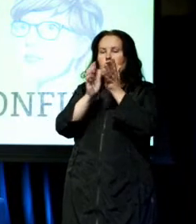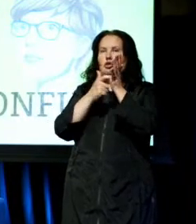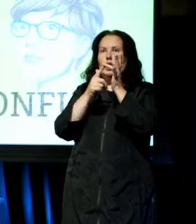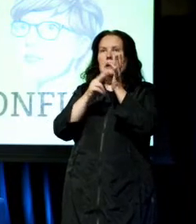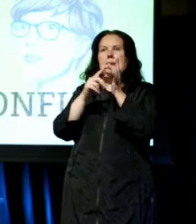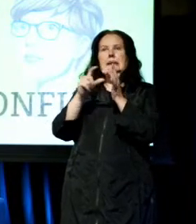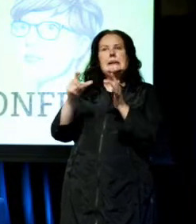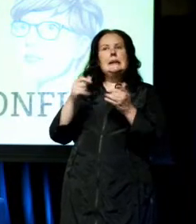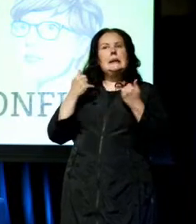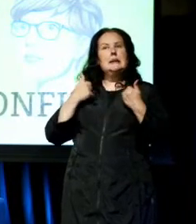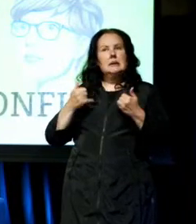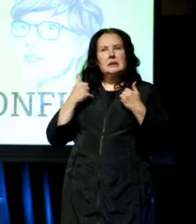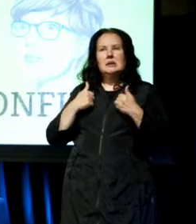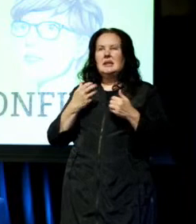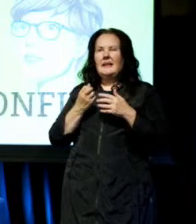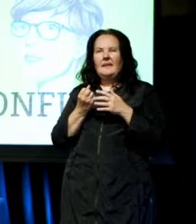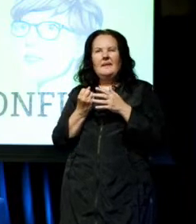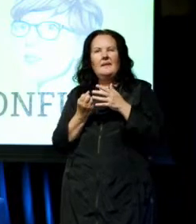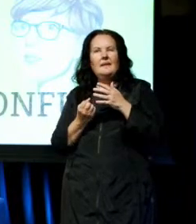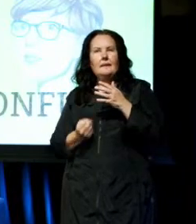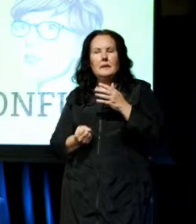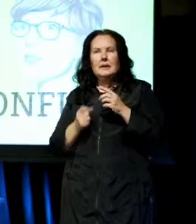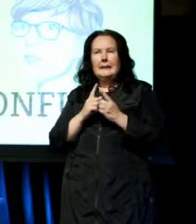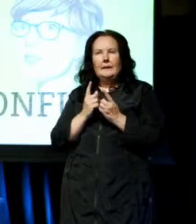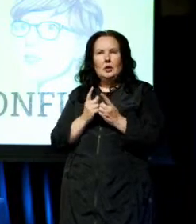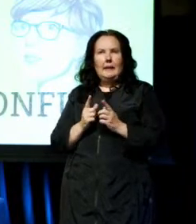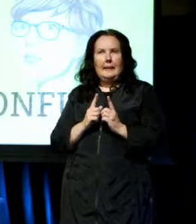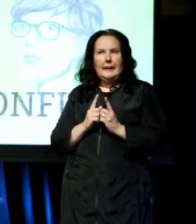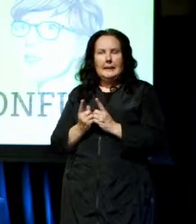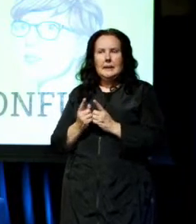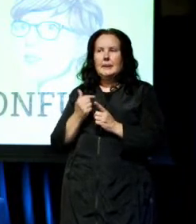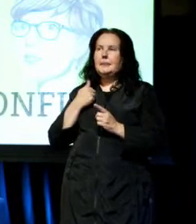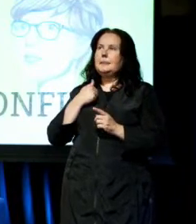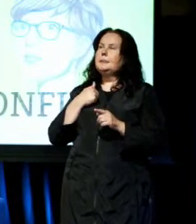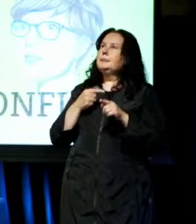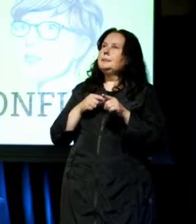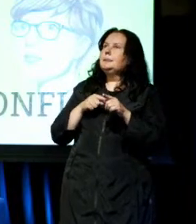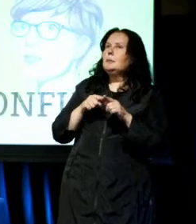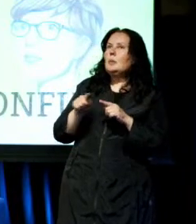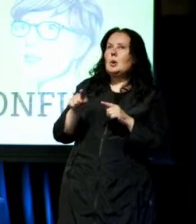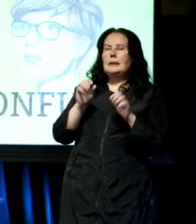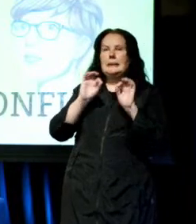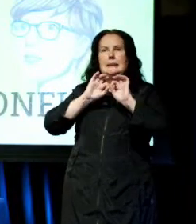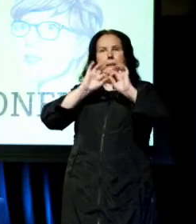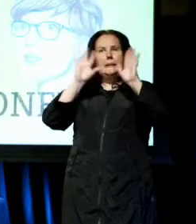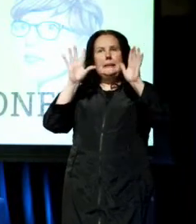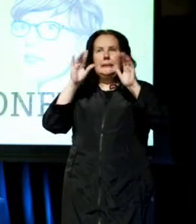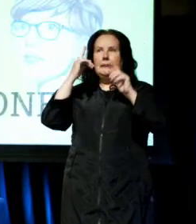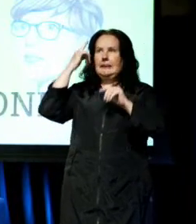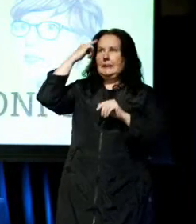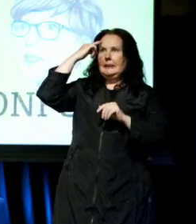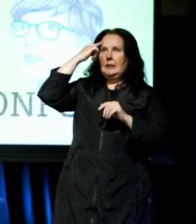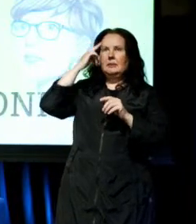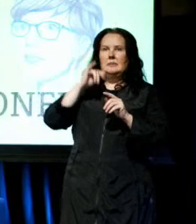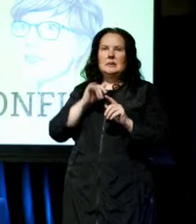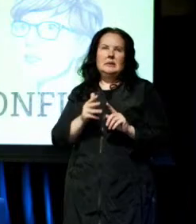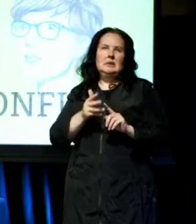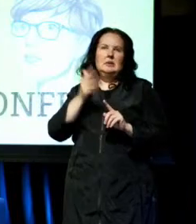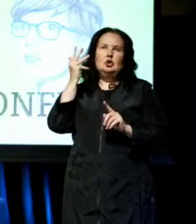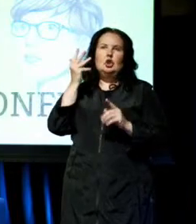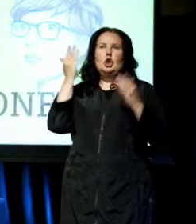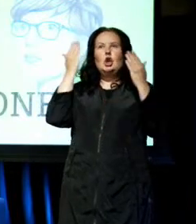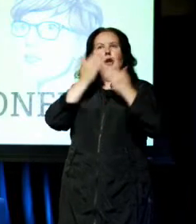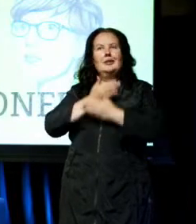of like different things, I'm probably most lucid around like 9 p.m. at